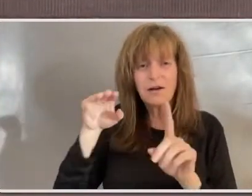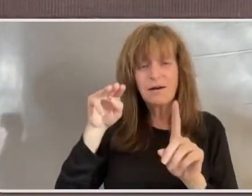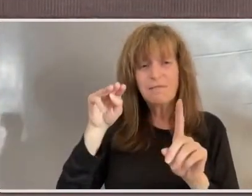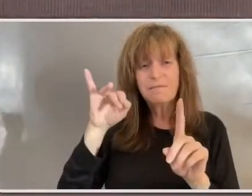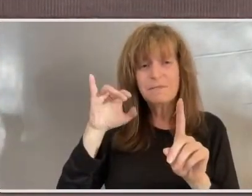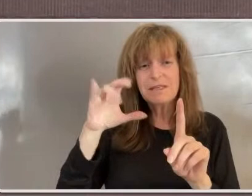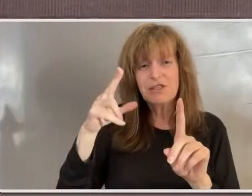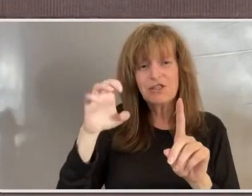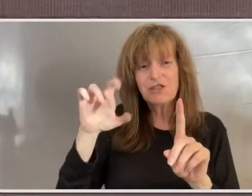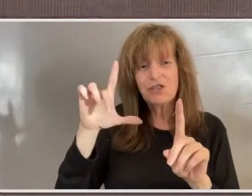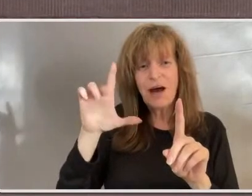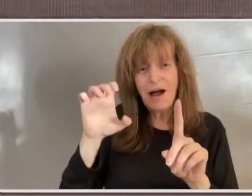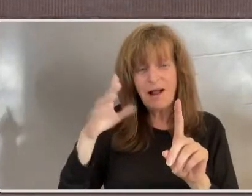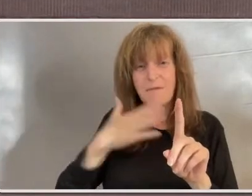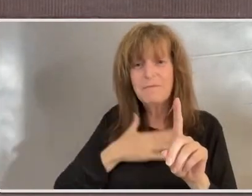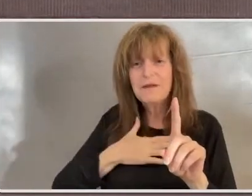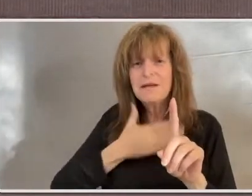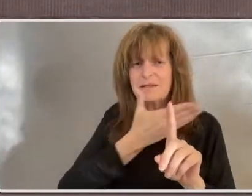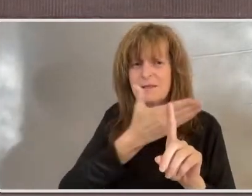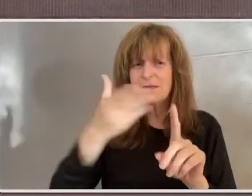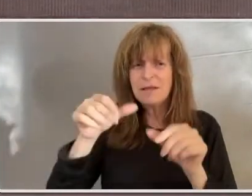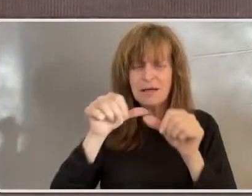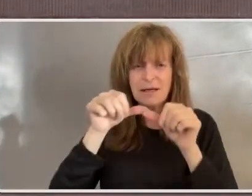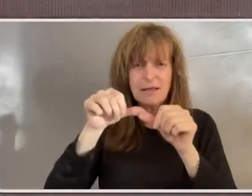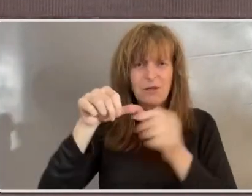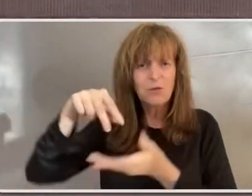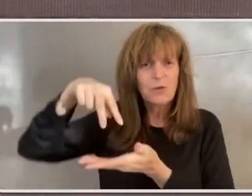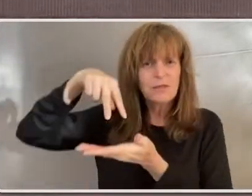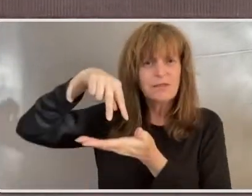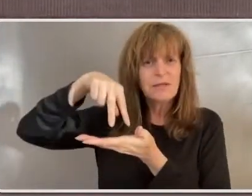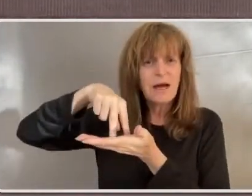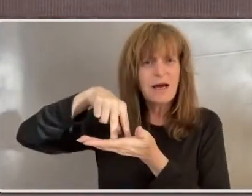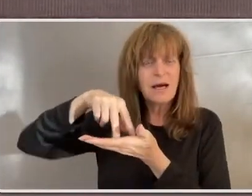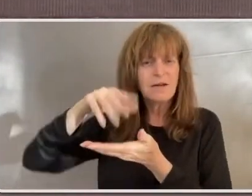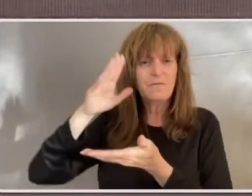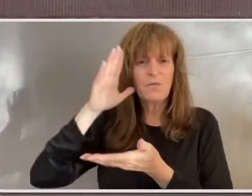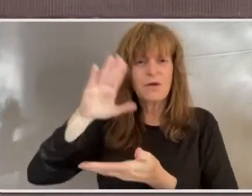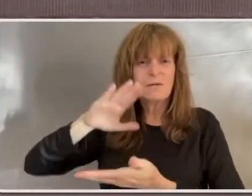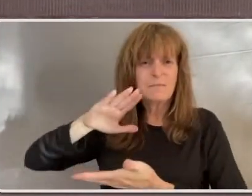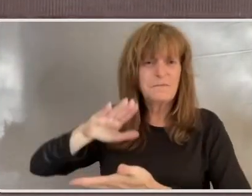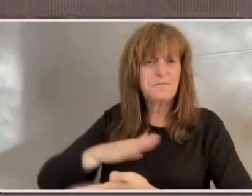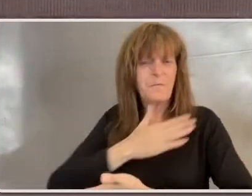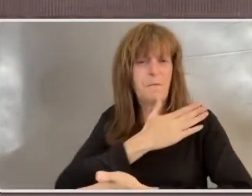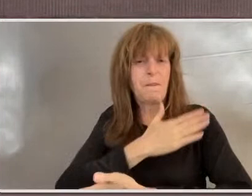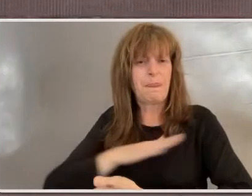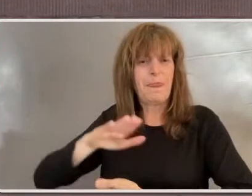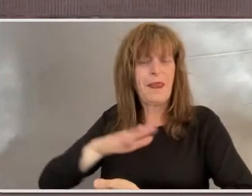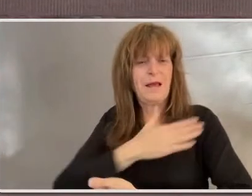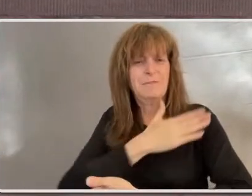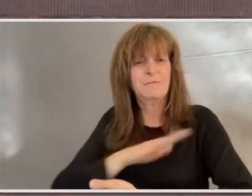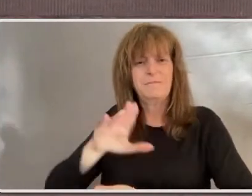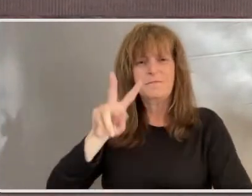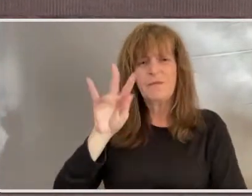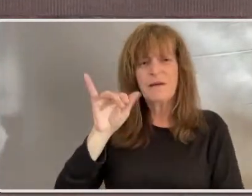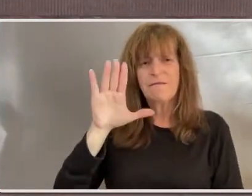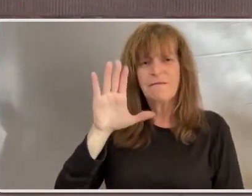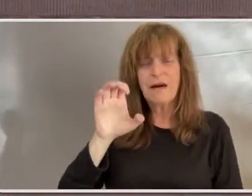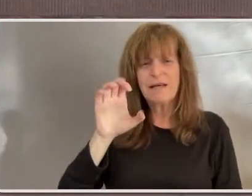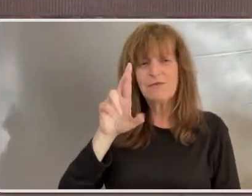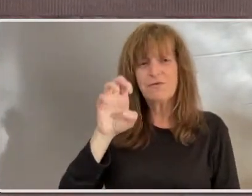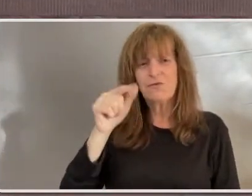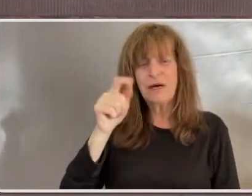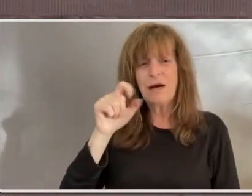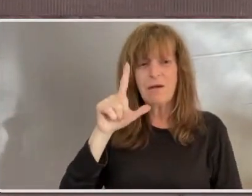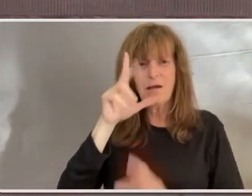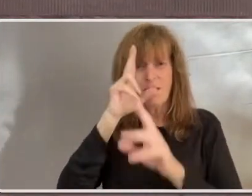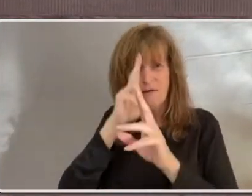Vice-Regal Salute. Mesdames et messieurs, veuillez vous s'y lever si vous pouvez pour l'arrivée du cortège officiel et veuillez s'il vous plaît